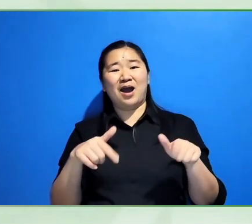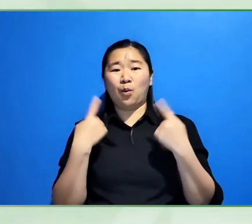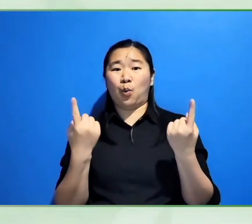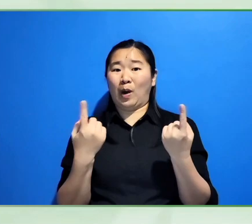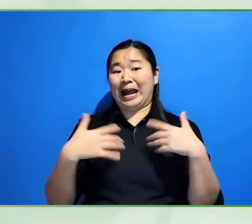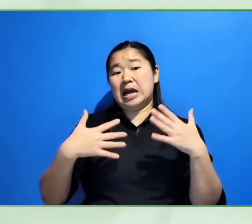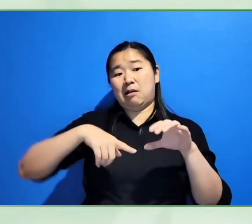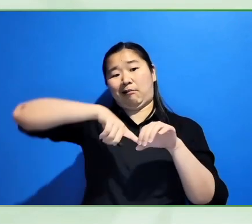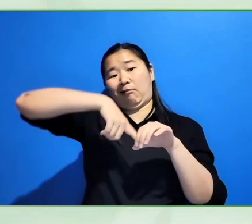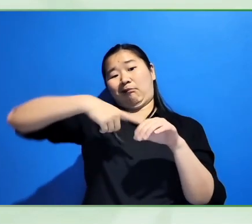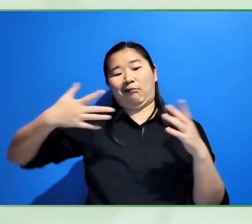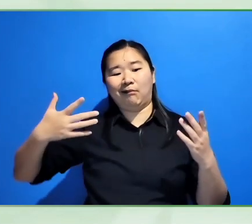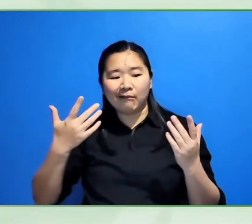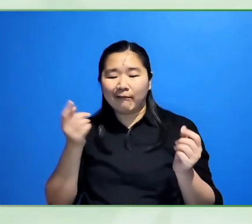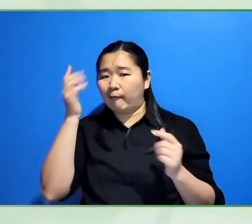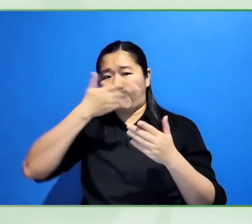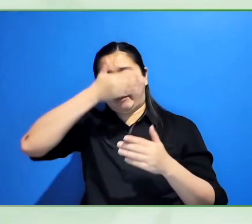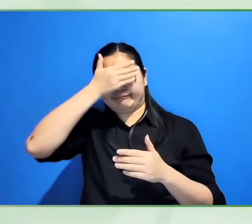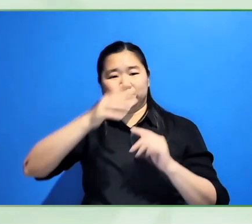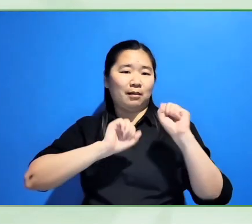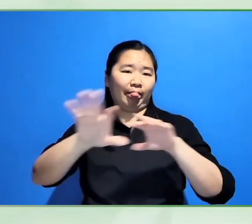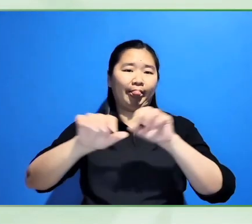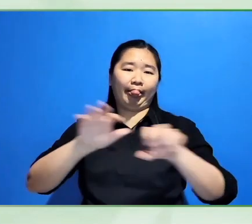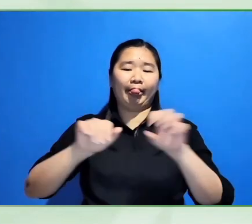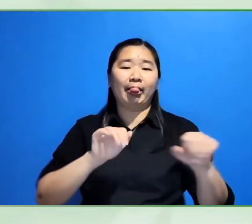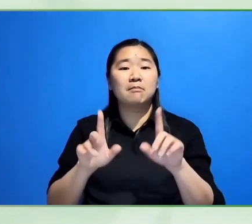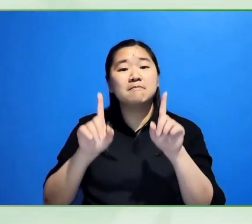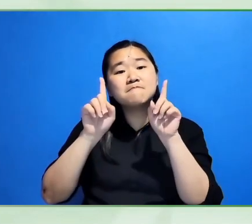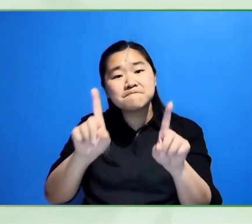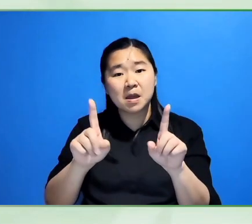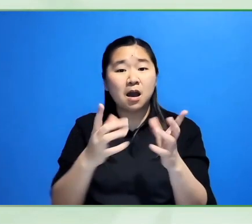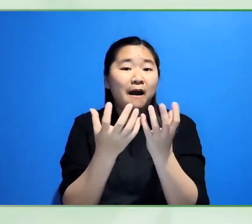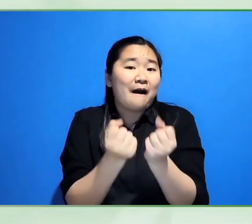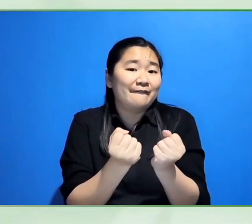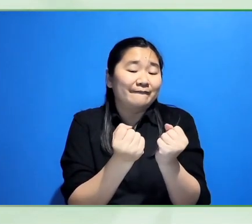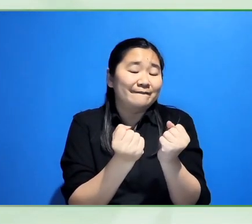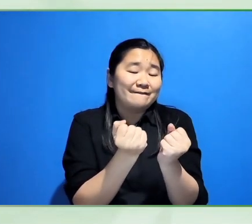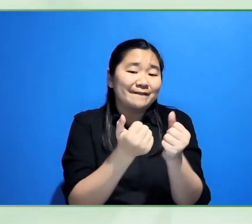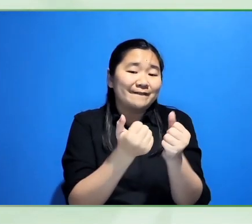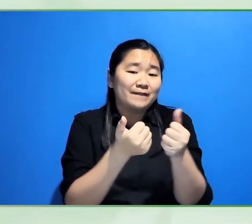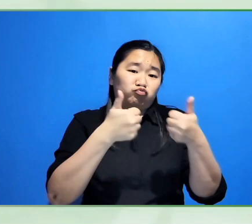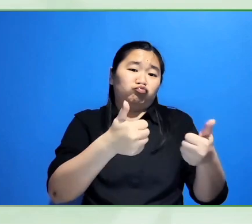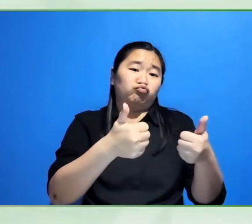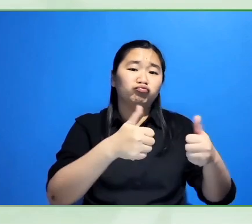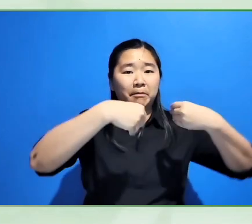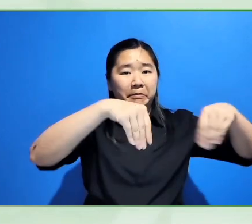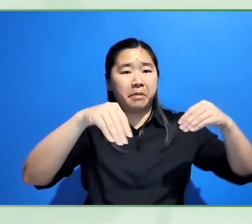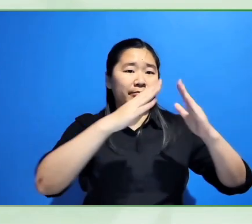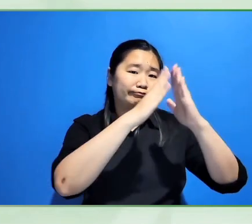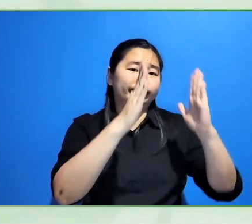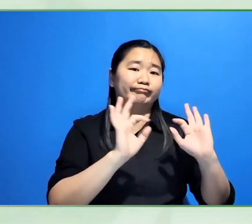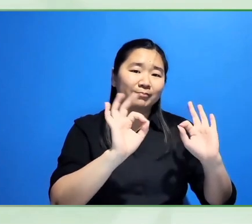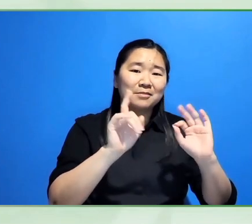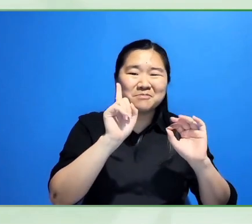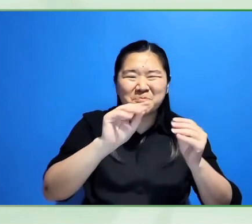of injuries because of labor, and right now we are working with our neighbor countries. One is Ecuador in the north